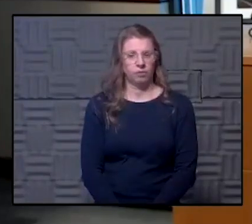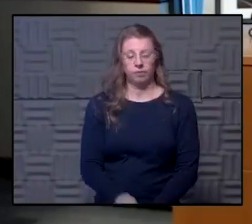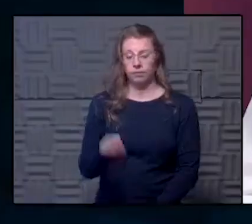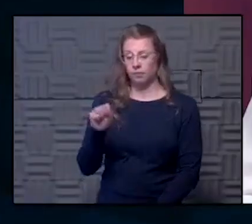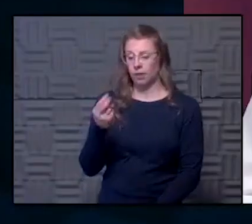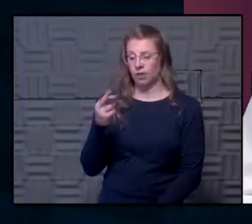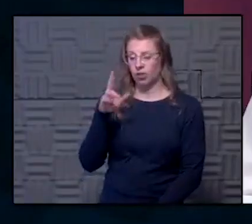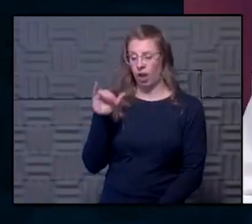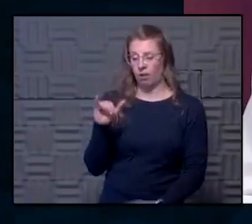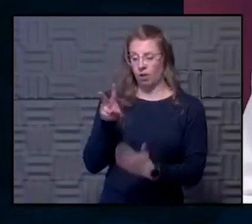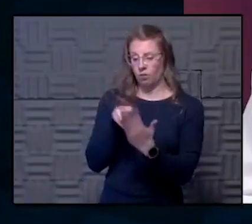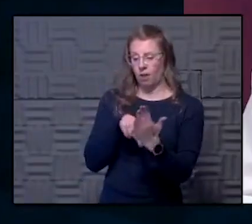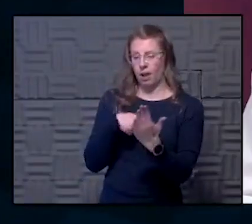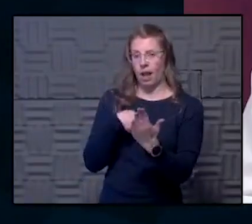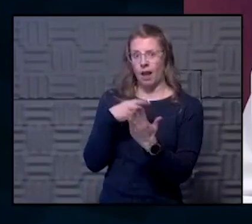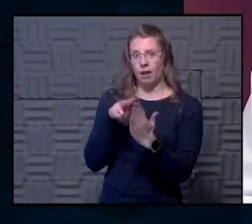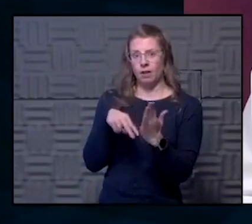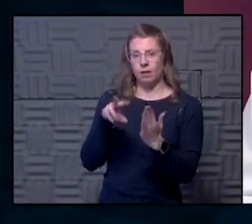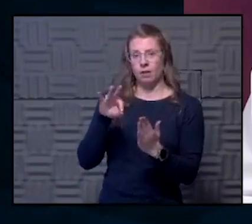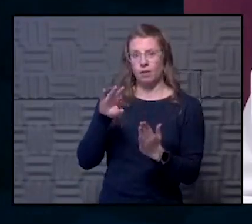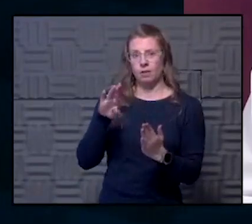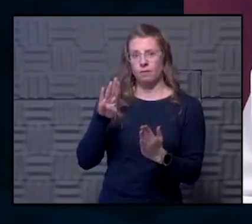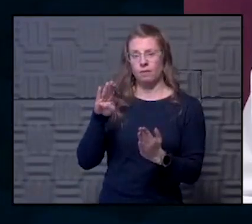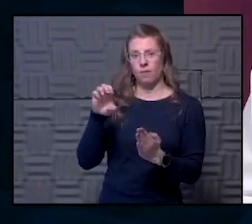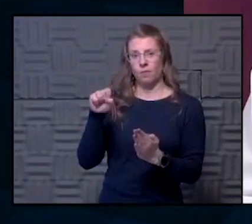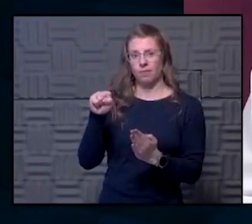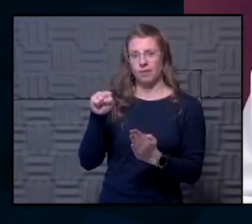He says, I read a Forbes article.